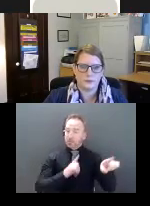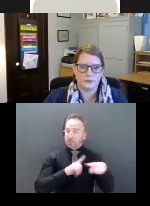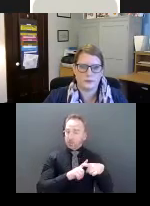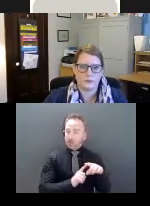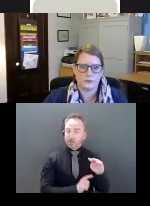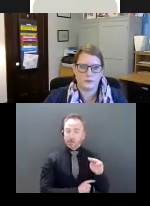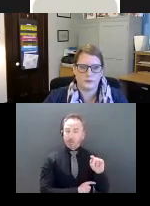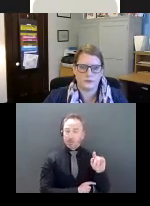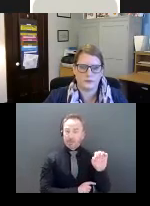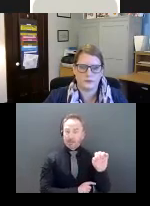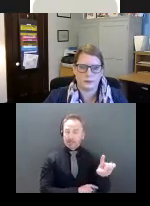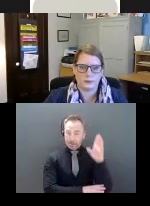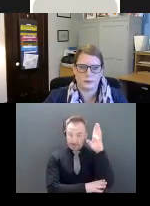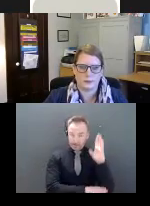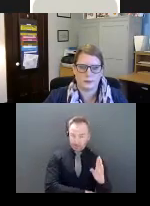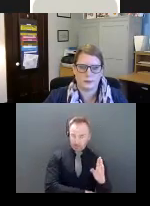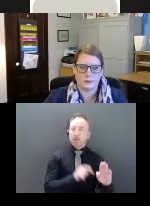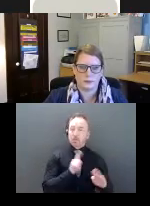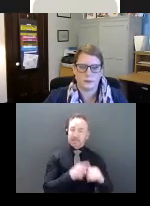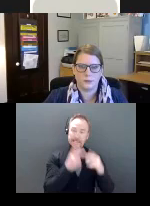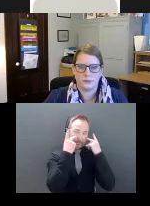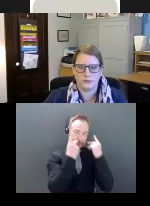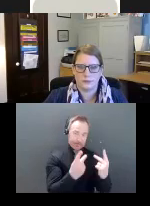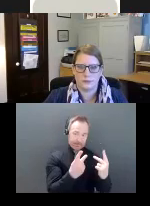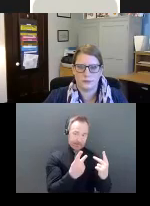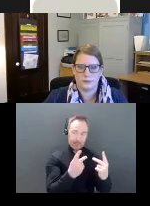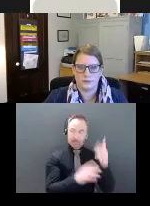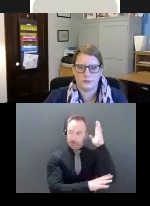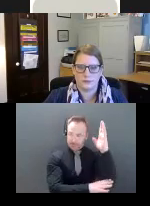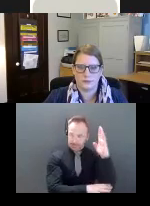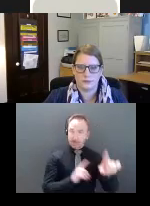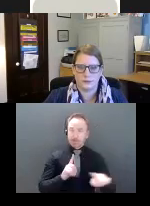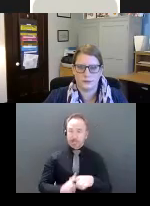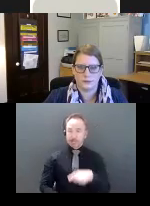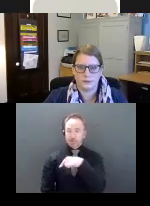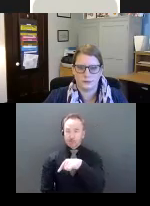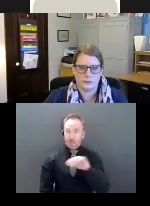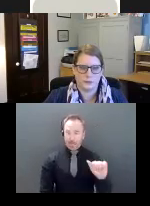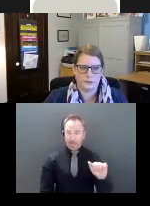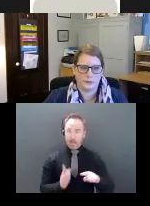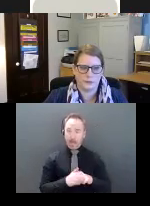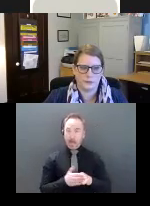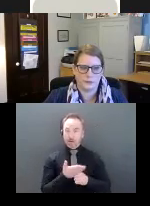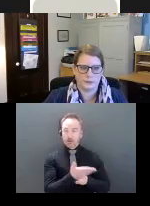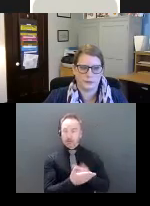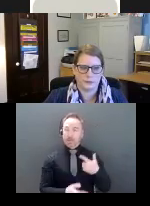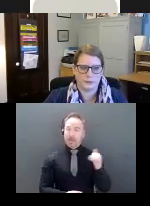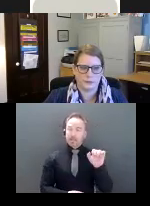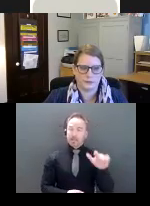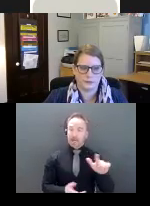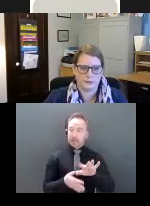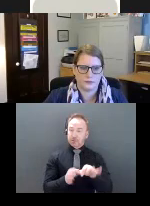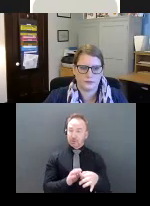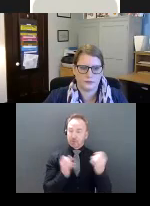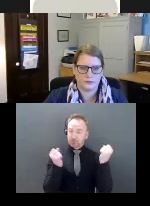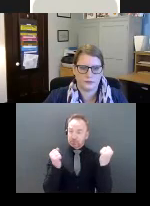as well as the question and answer period. We are joined with our ASL interpreters today. They